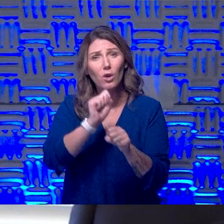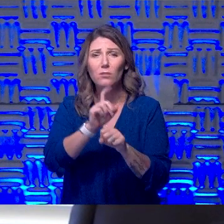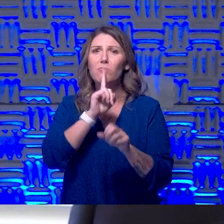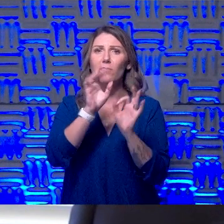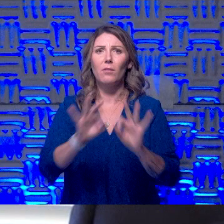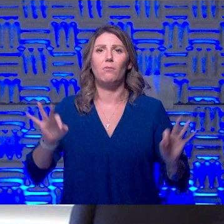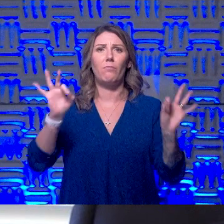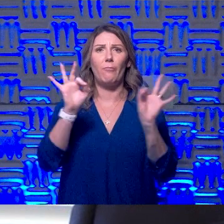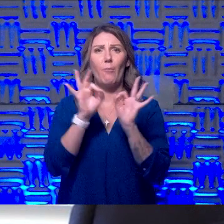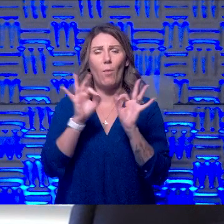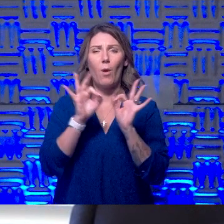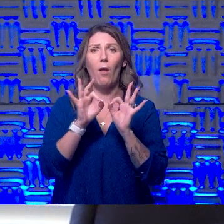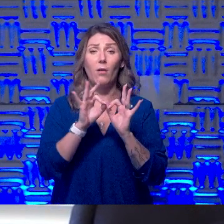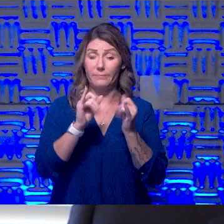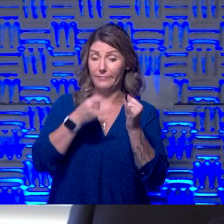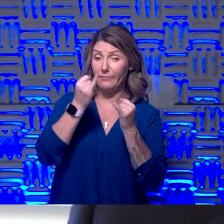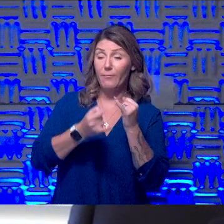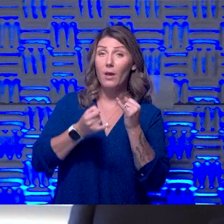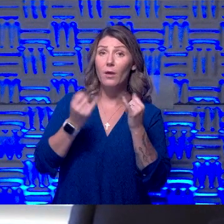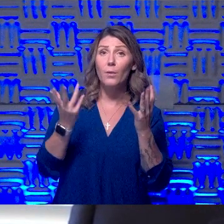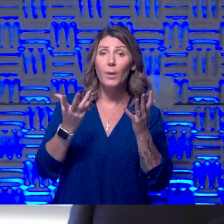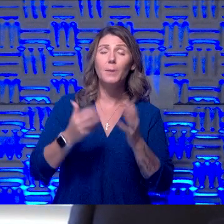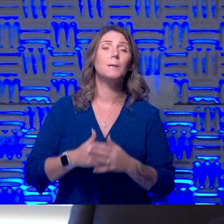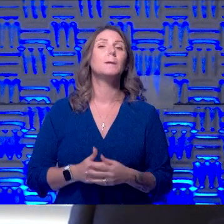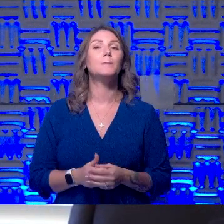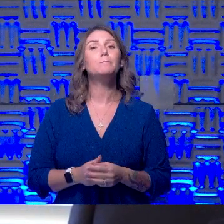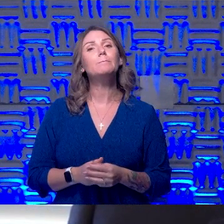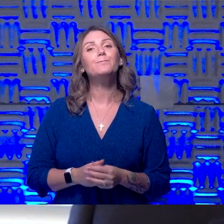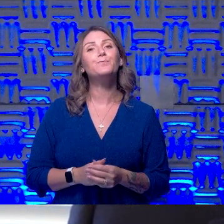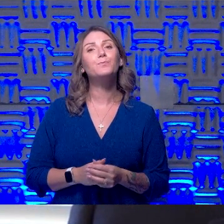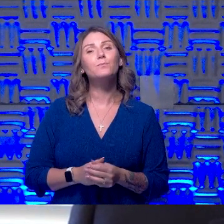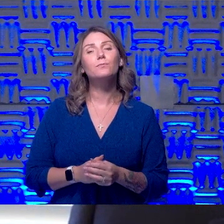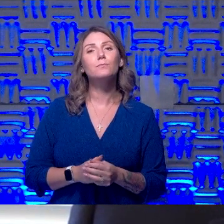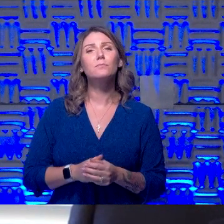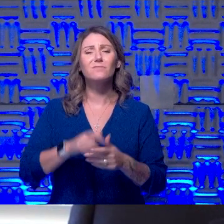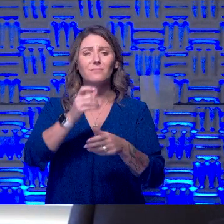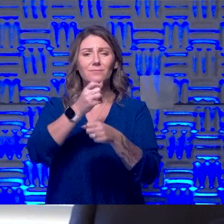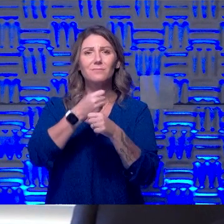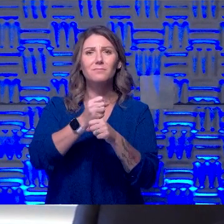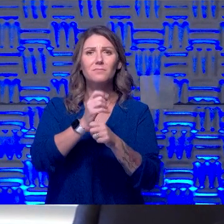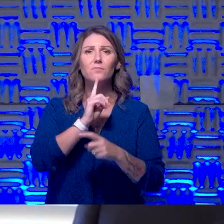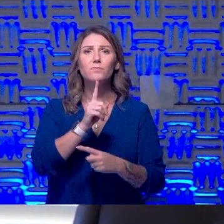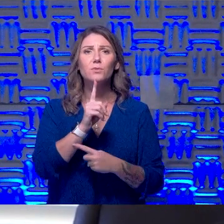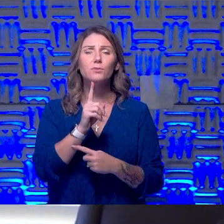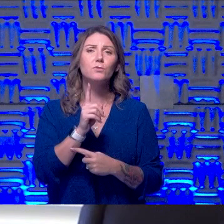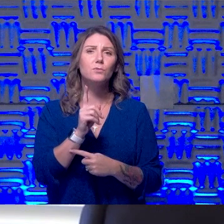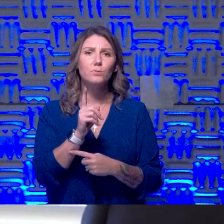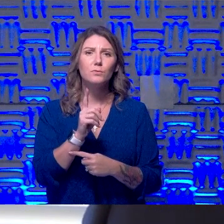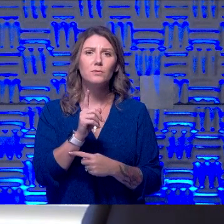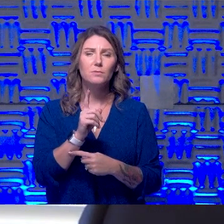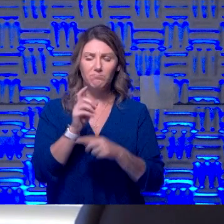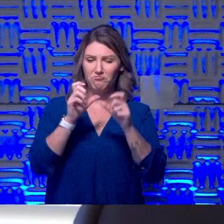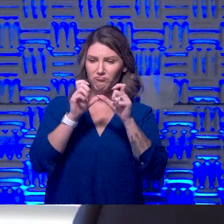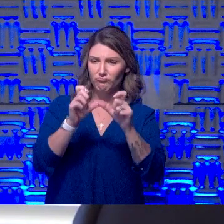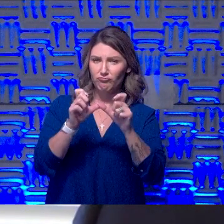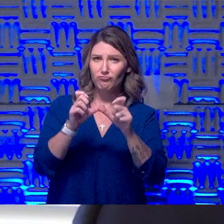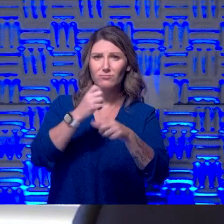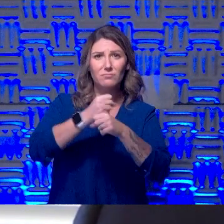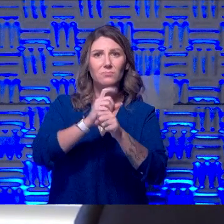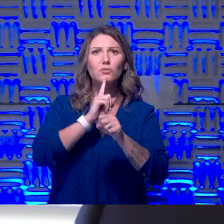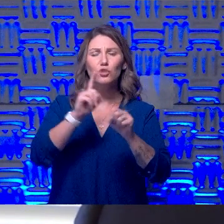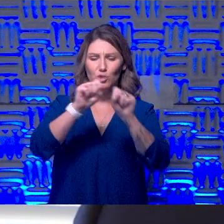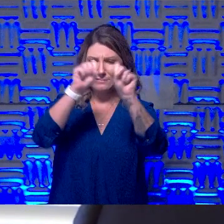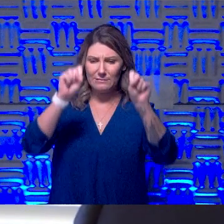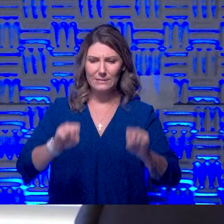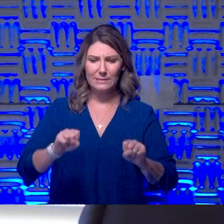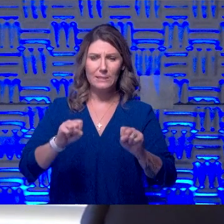important. And then finally, just to make sure that we can have a sustaining system that drives